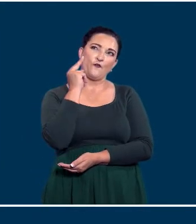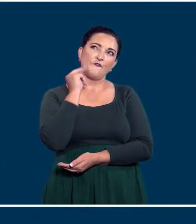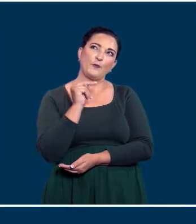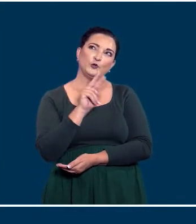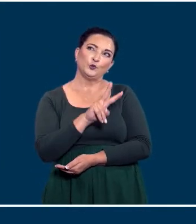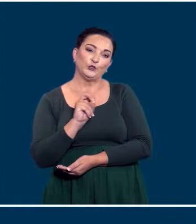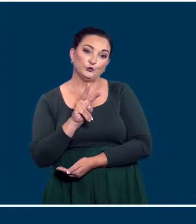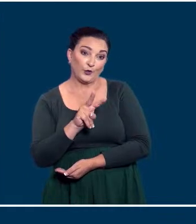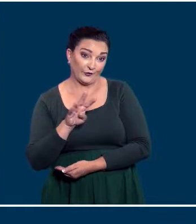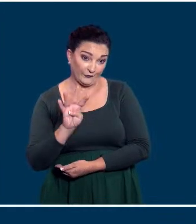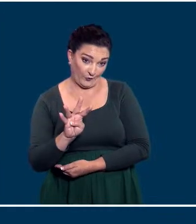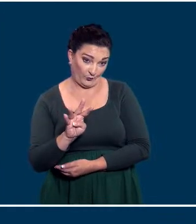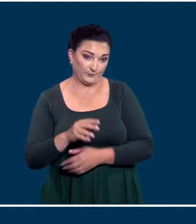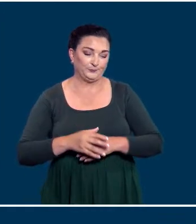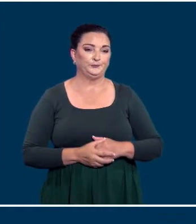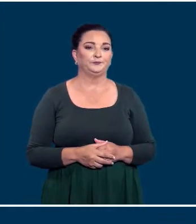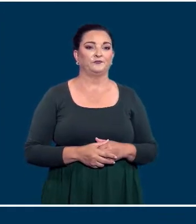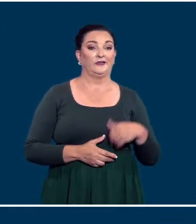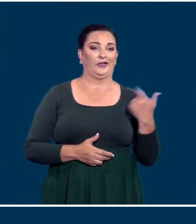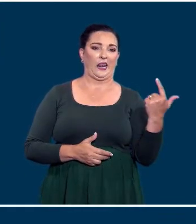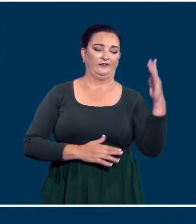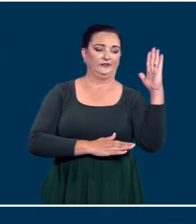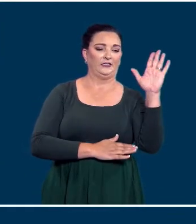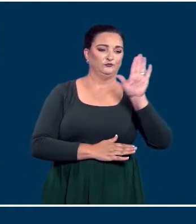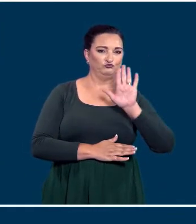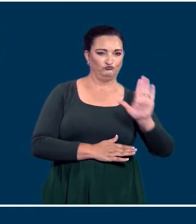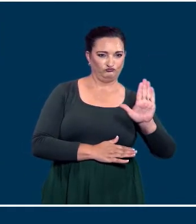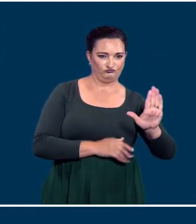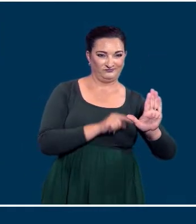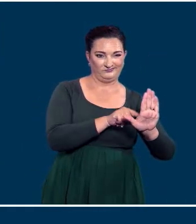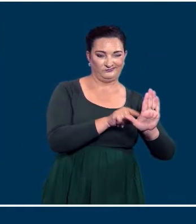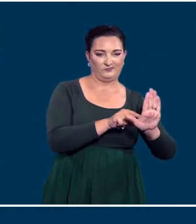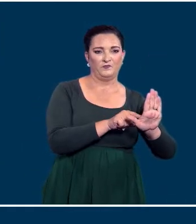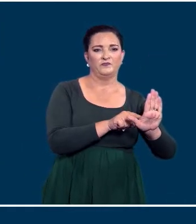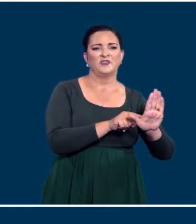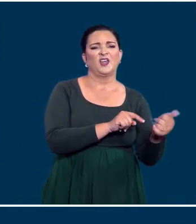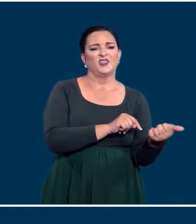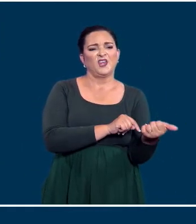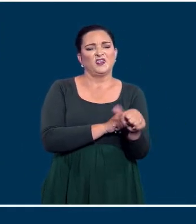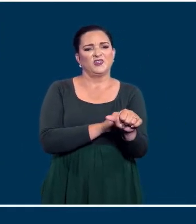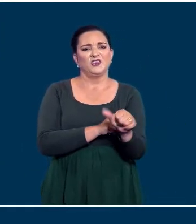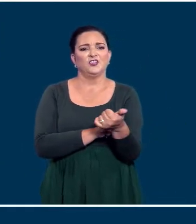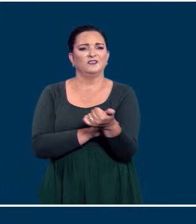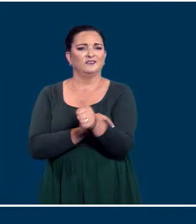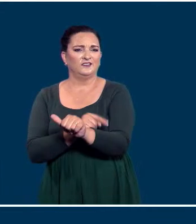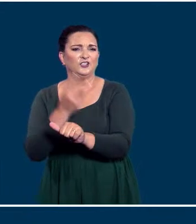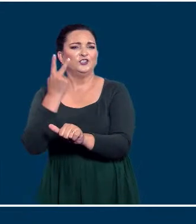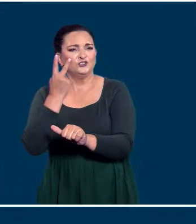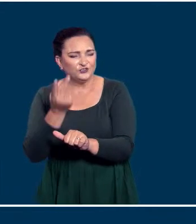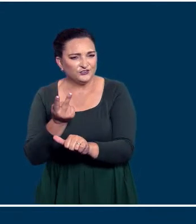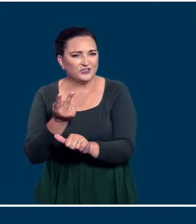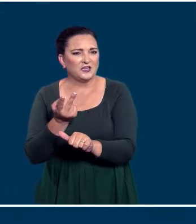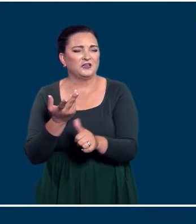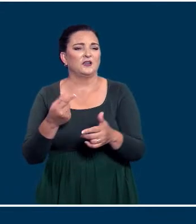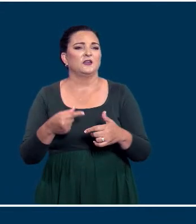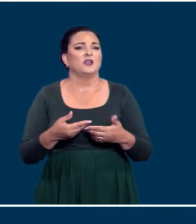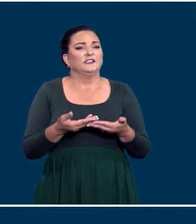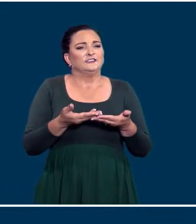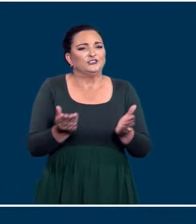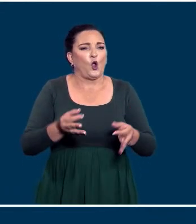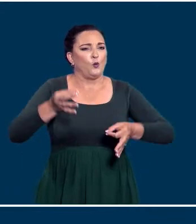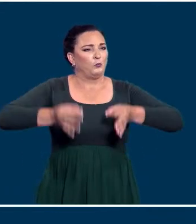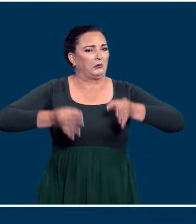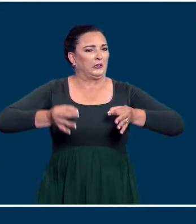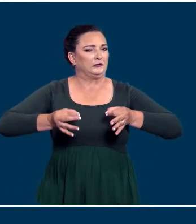MPC meeting, that's the left-hand chart, we did a range of scenarios looking at geopolitical tensions and whether